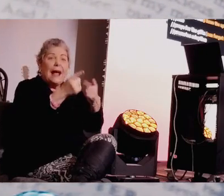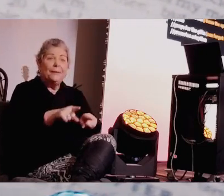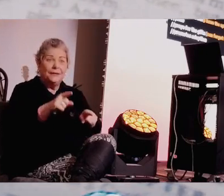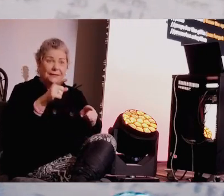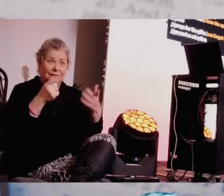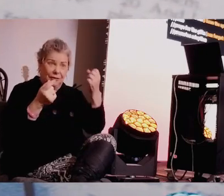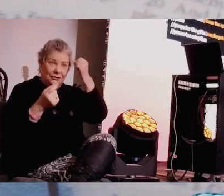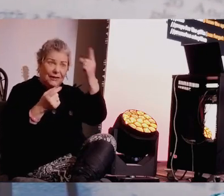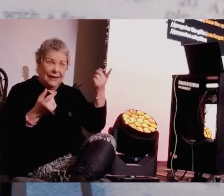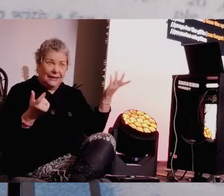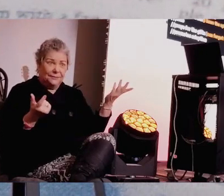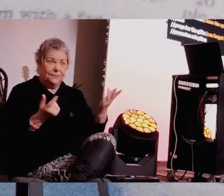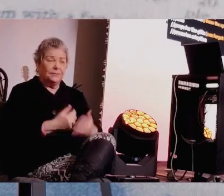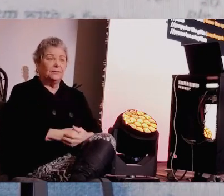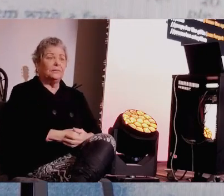saying?